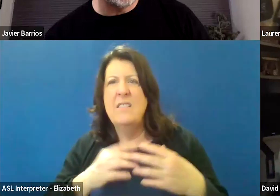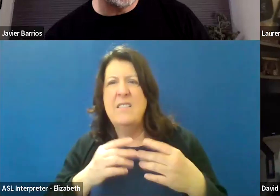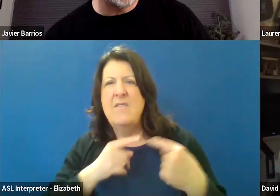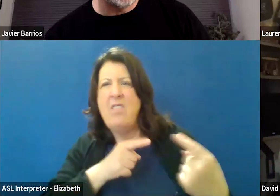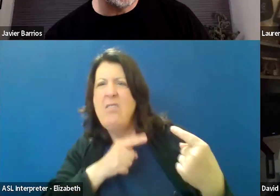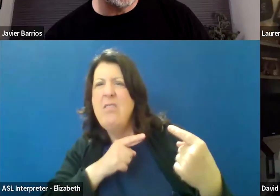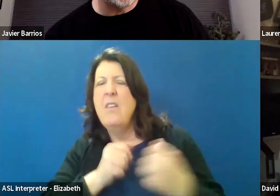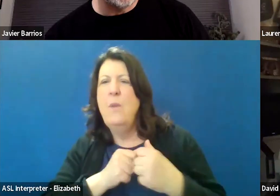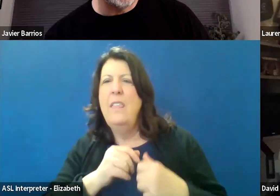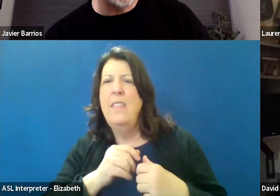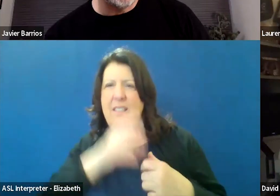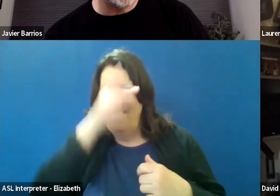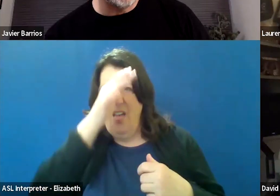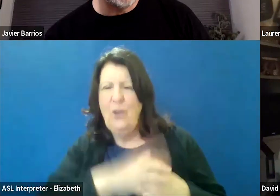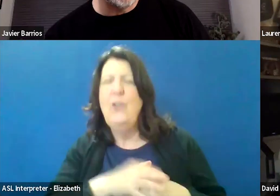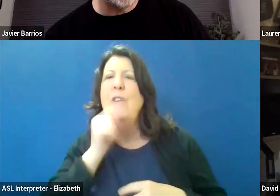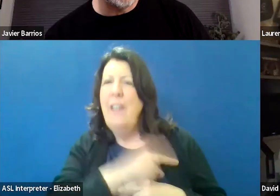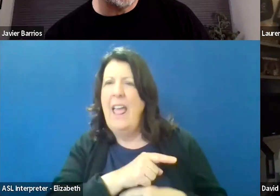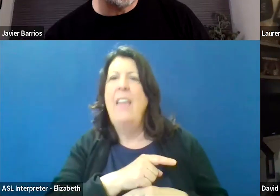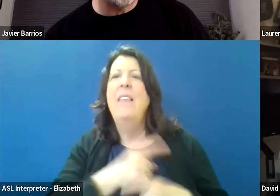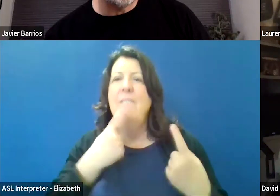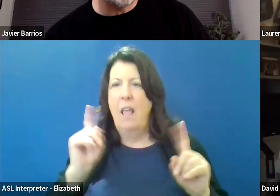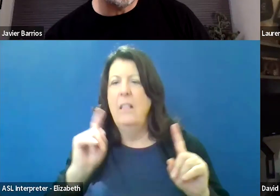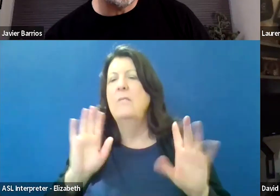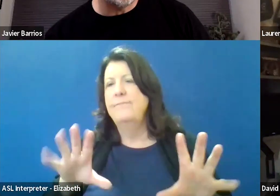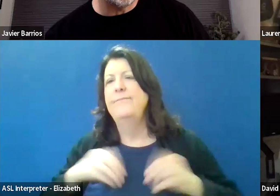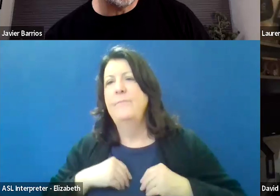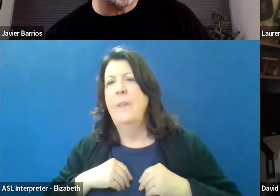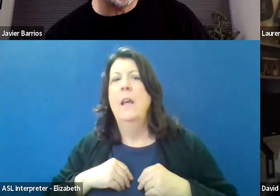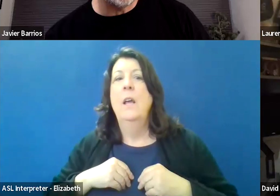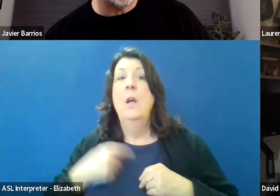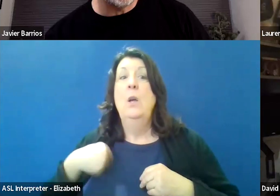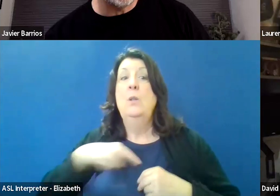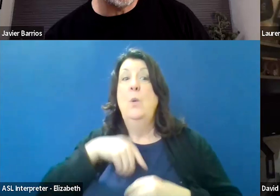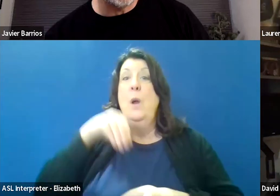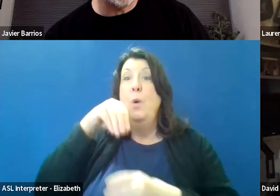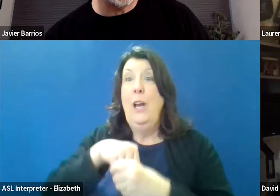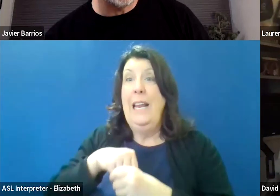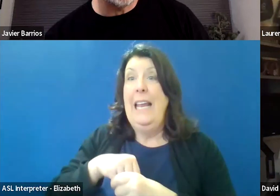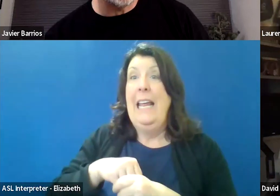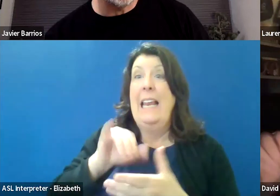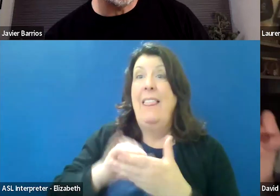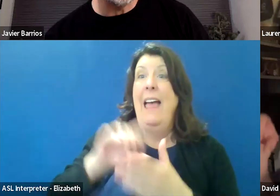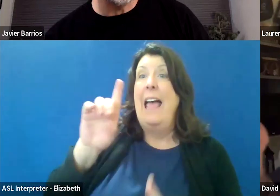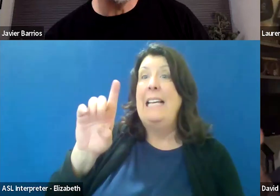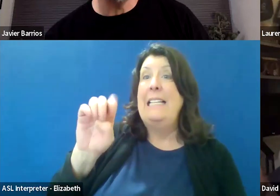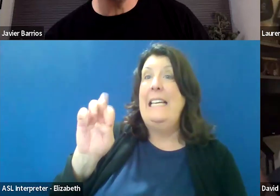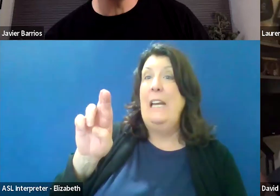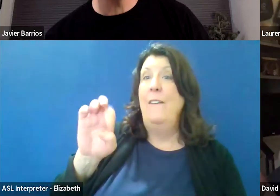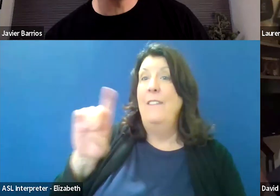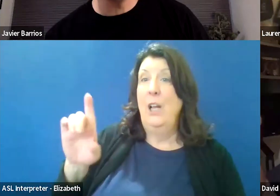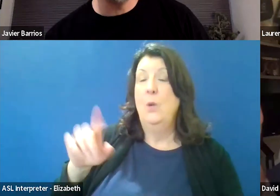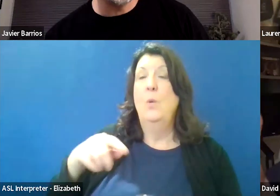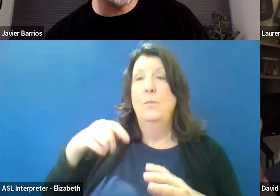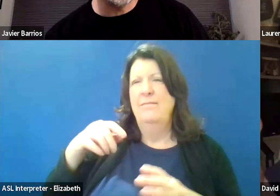actually got to it, we were at Deerfield shooting it, and all of a sudden they wanted a $350 million bond to land a helicopter, which, by the way, the premium